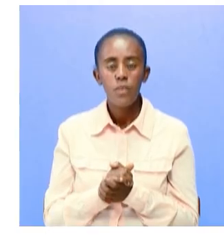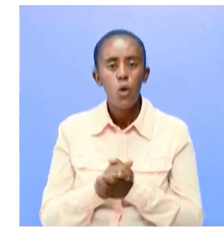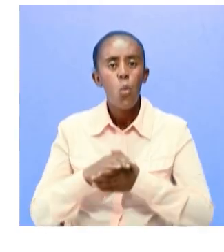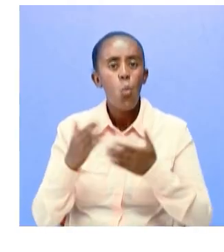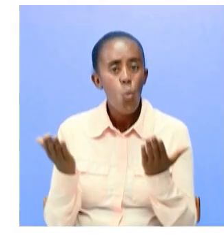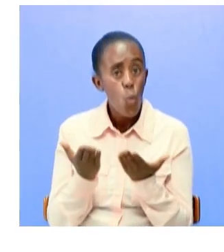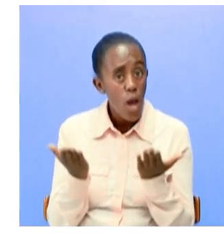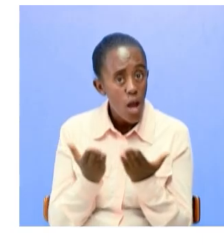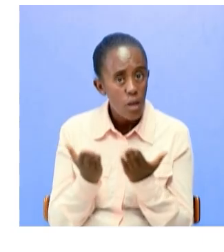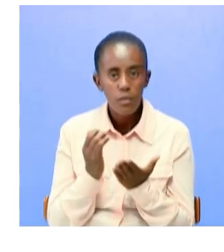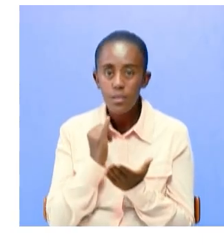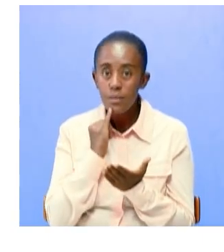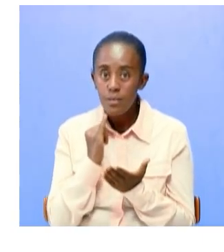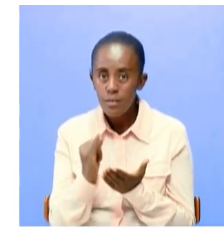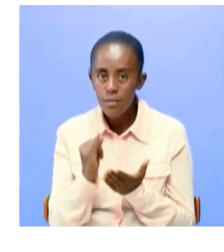is